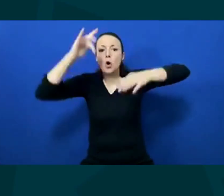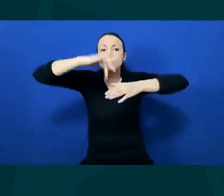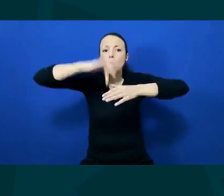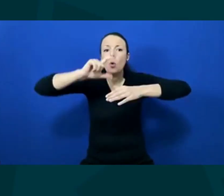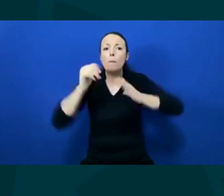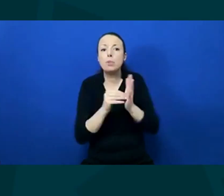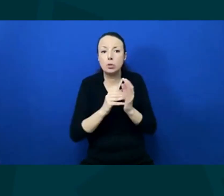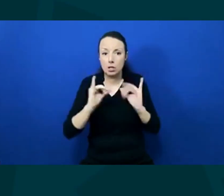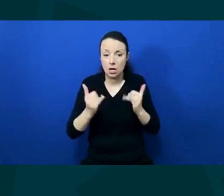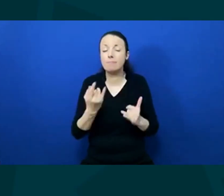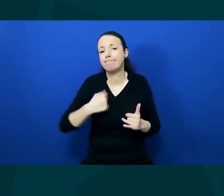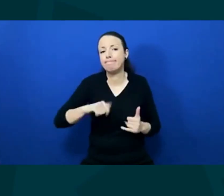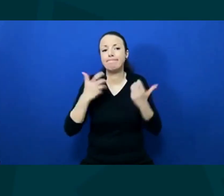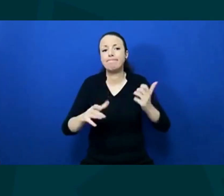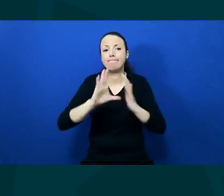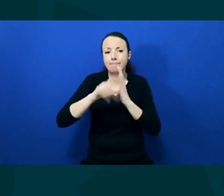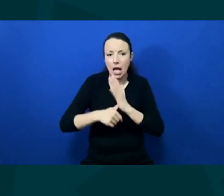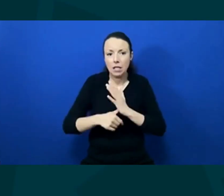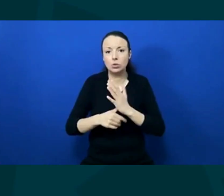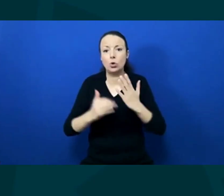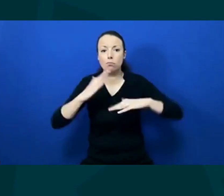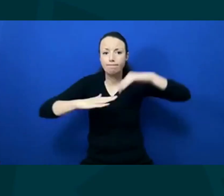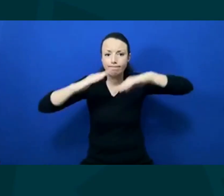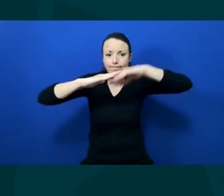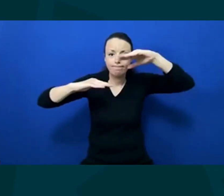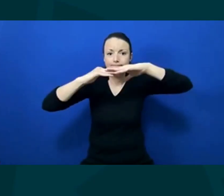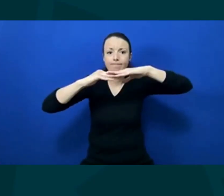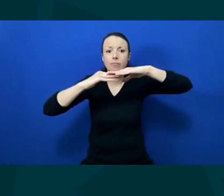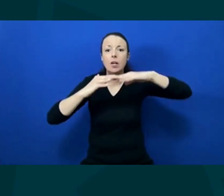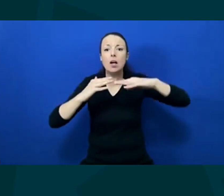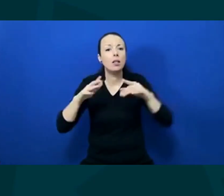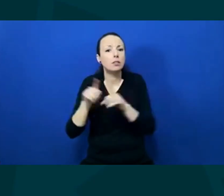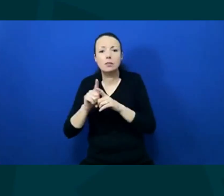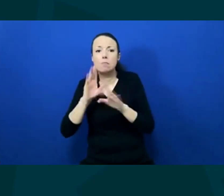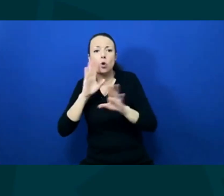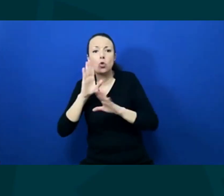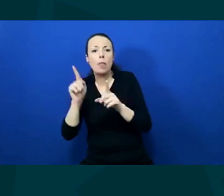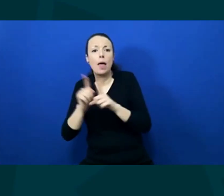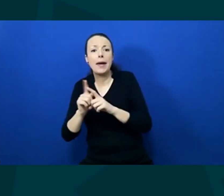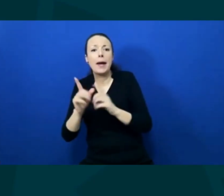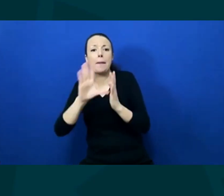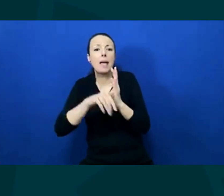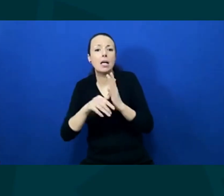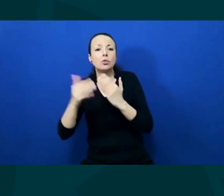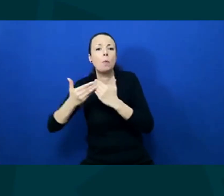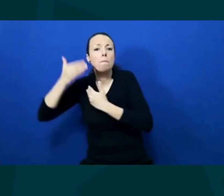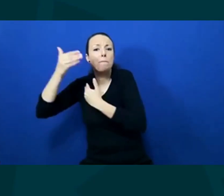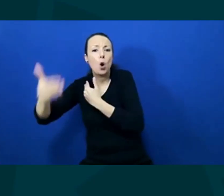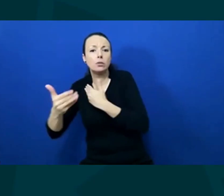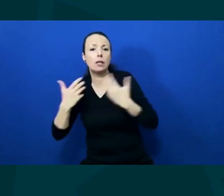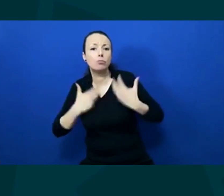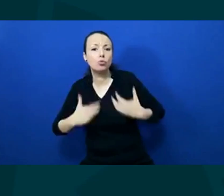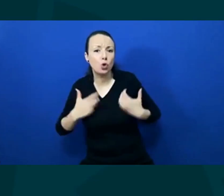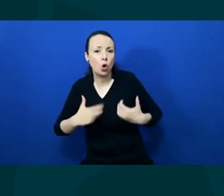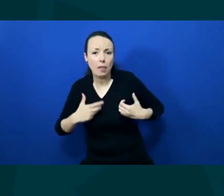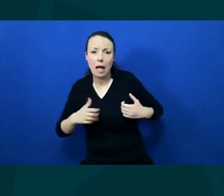whole lasagna of layers that we want to achieve, recreate in our cities, so that the ground is